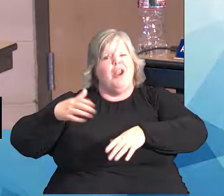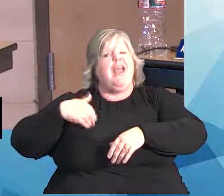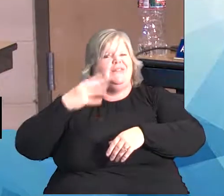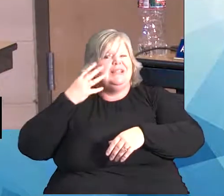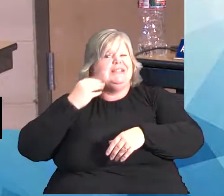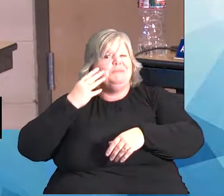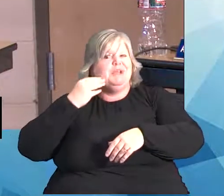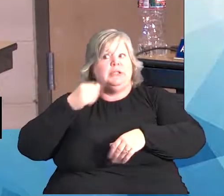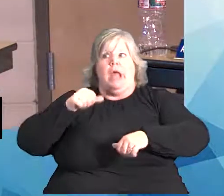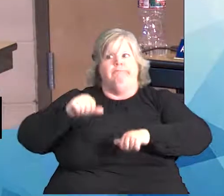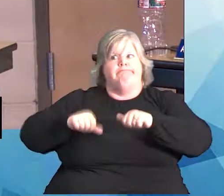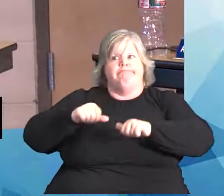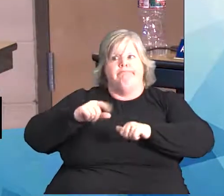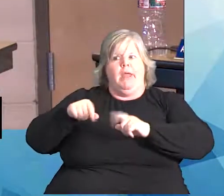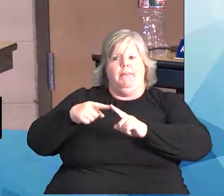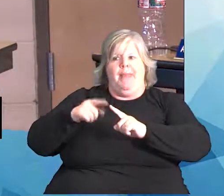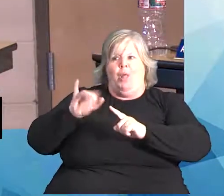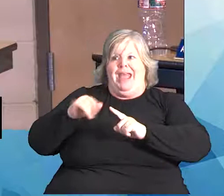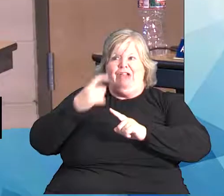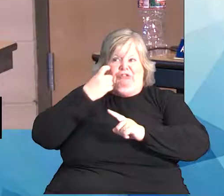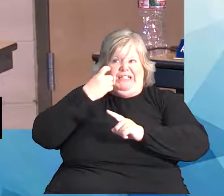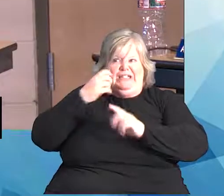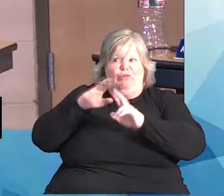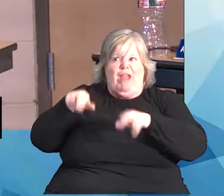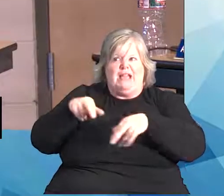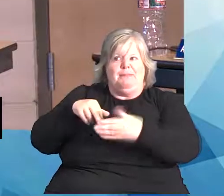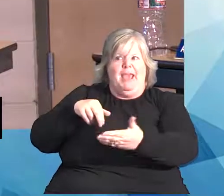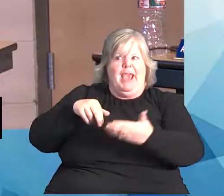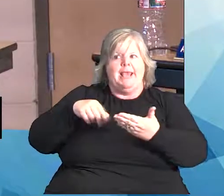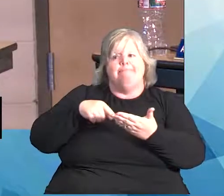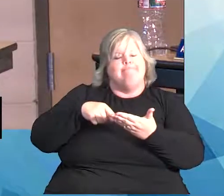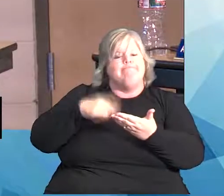this one, or the one, the resume that came across here.